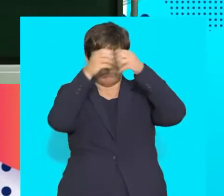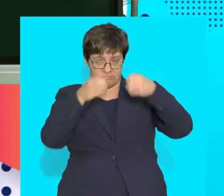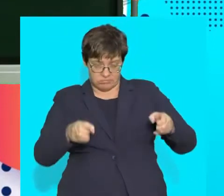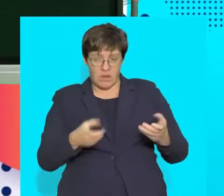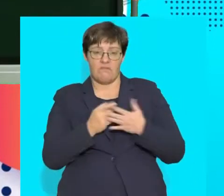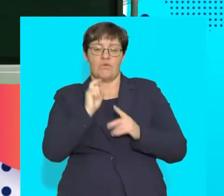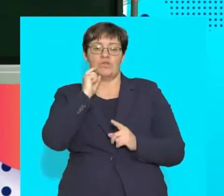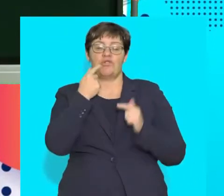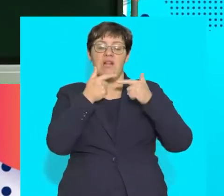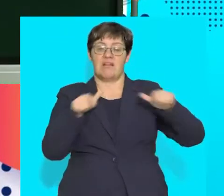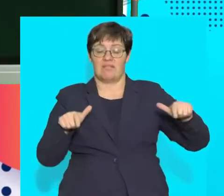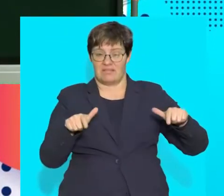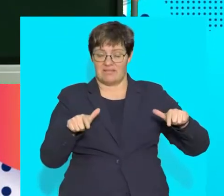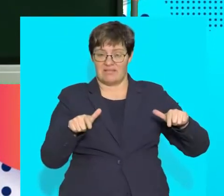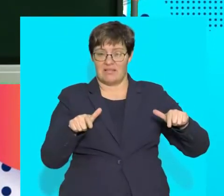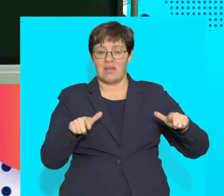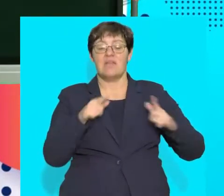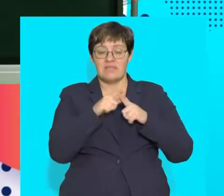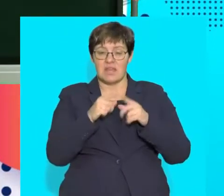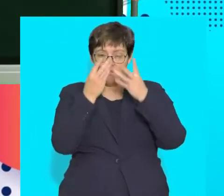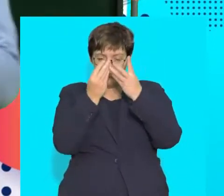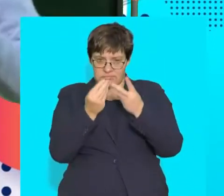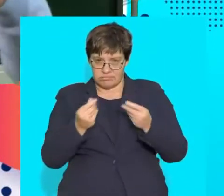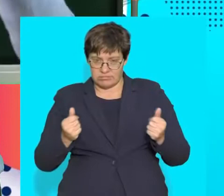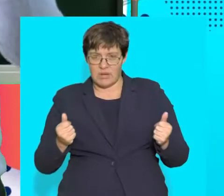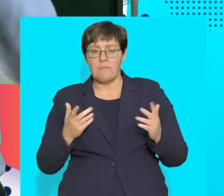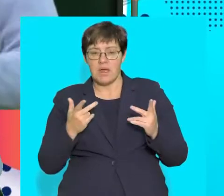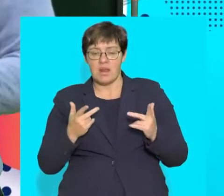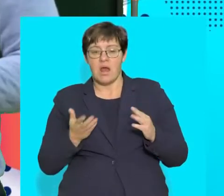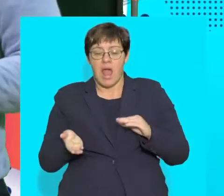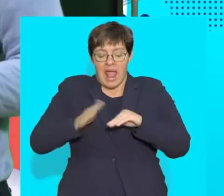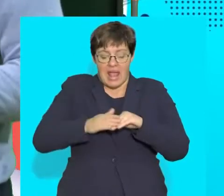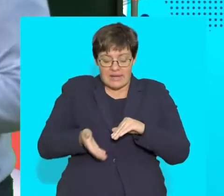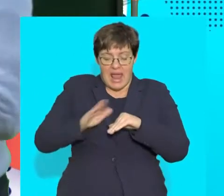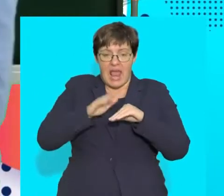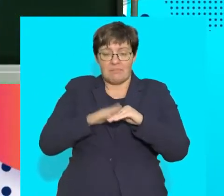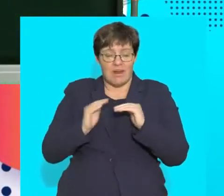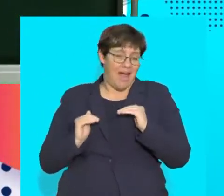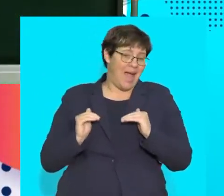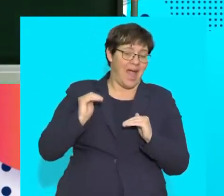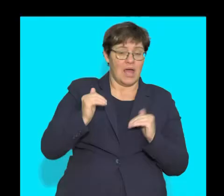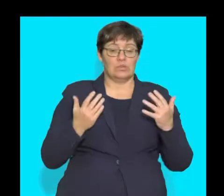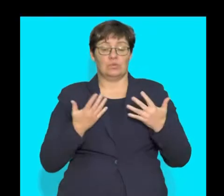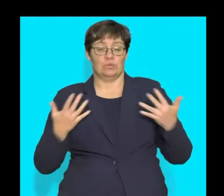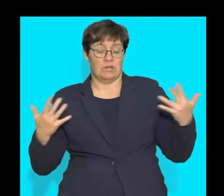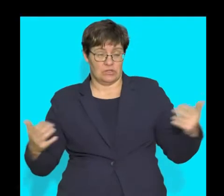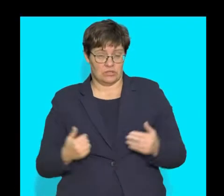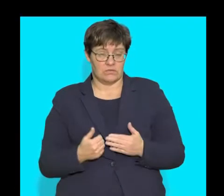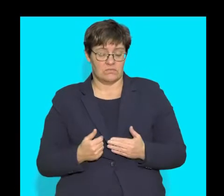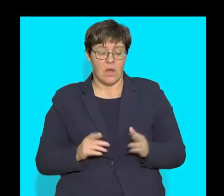gradually increase, and so at a point it becomes higher than normal. So the mechanisms in the